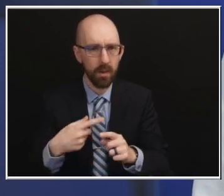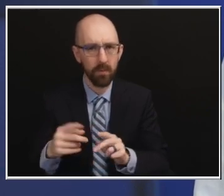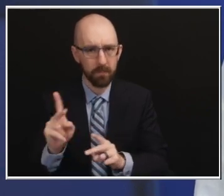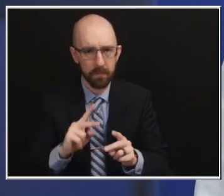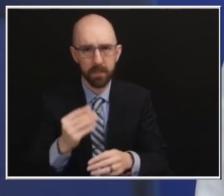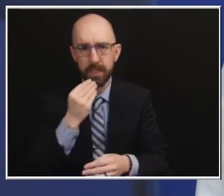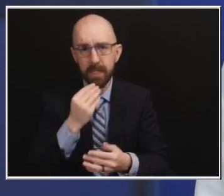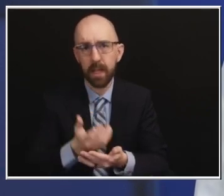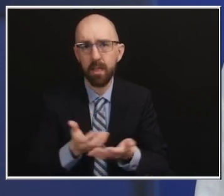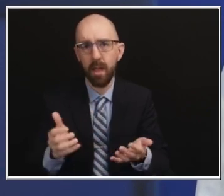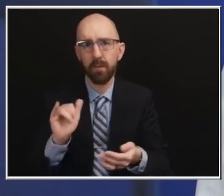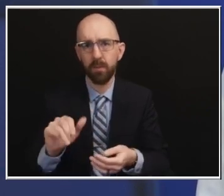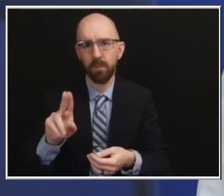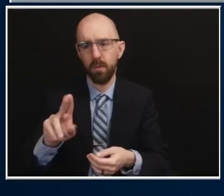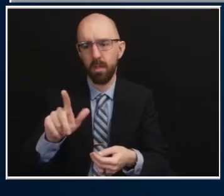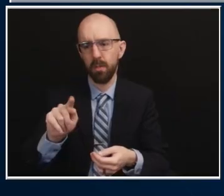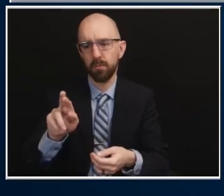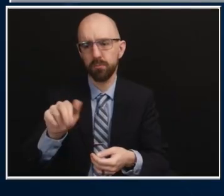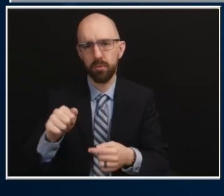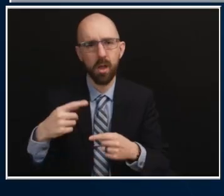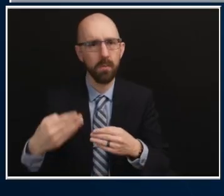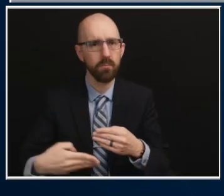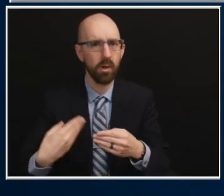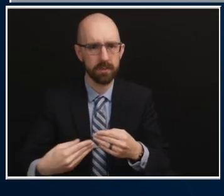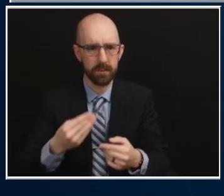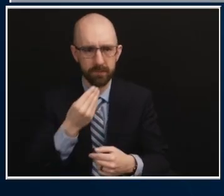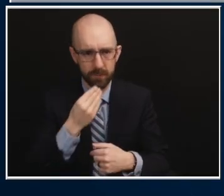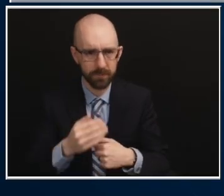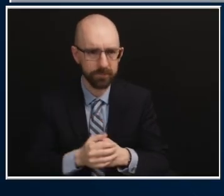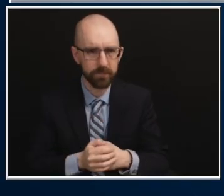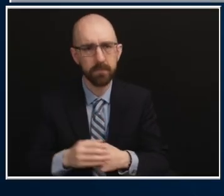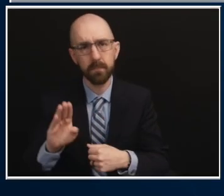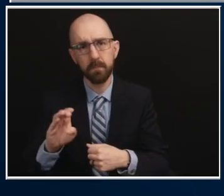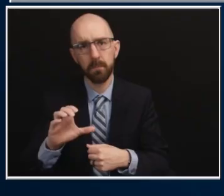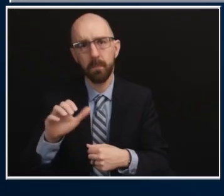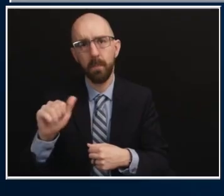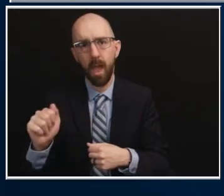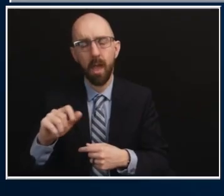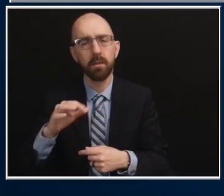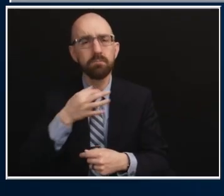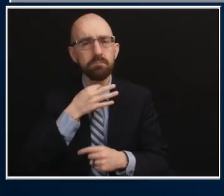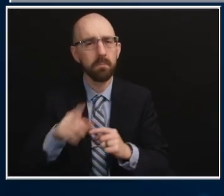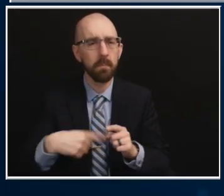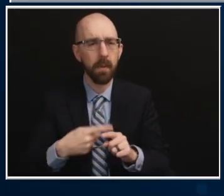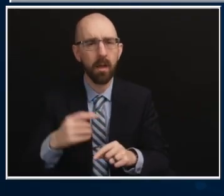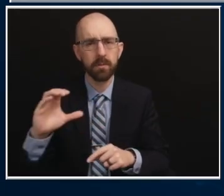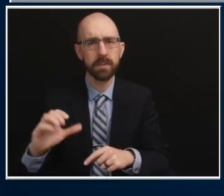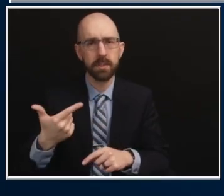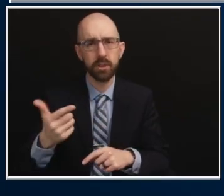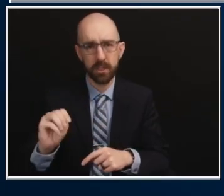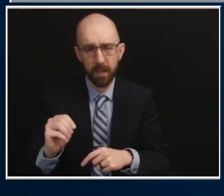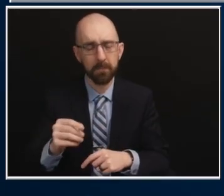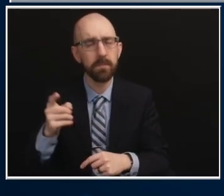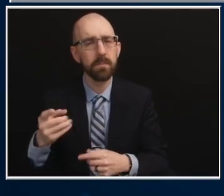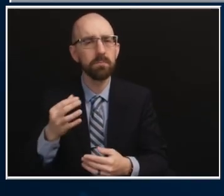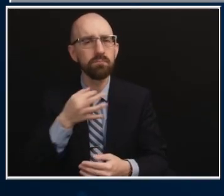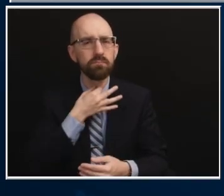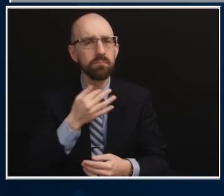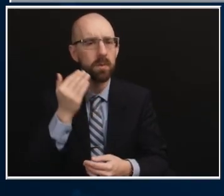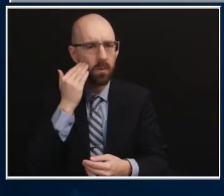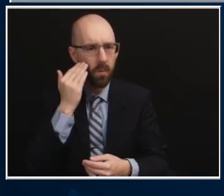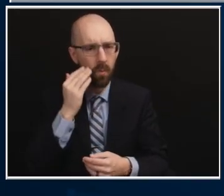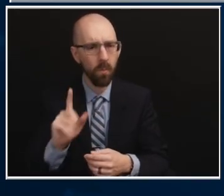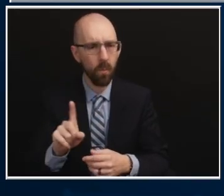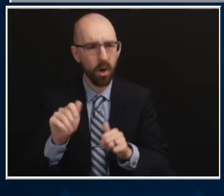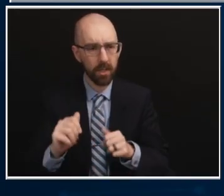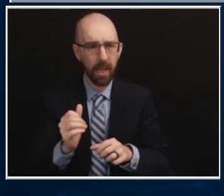those ultra-processed foods. Becca has a question about continuous glucose monitors. She wants to know where she can get